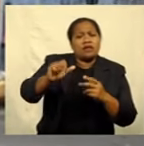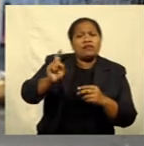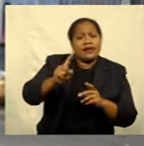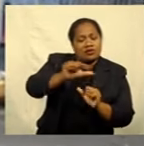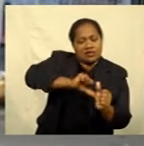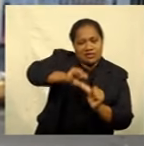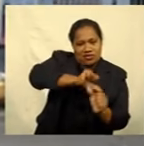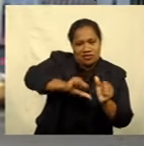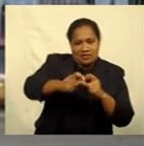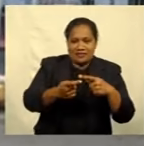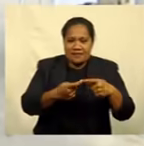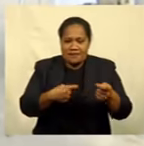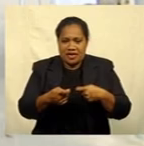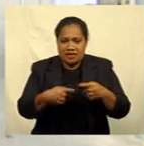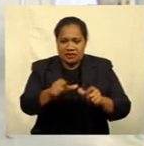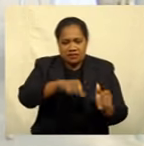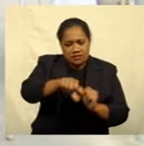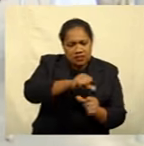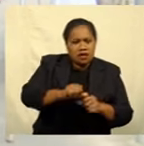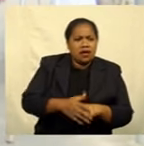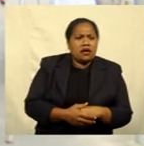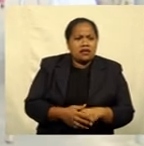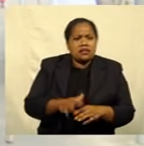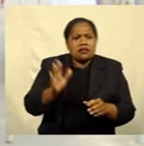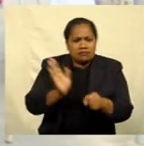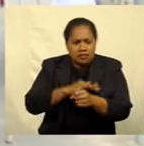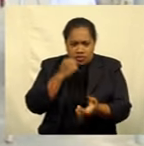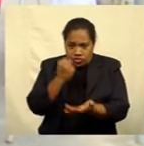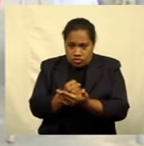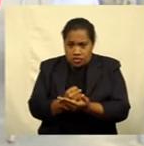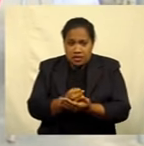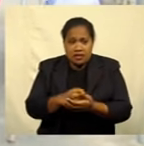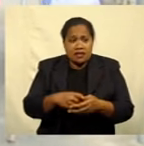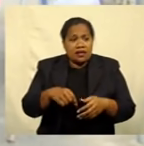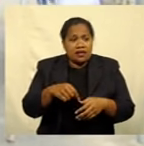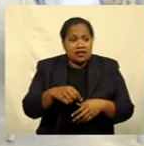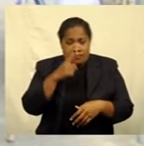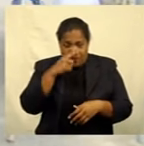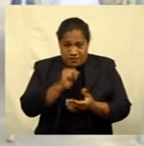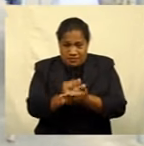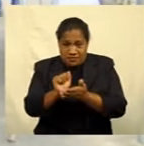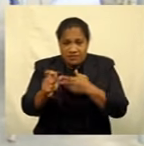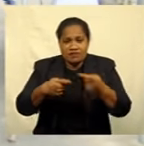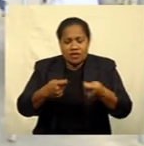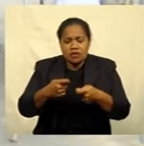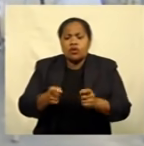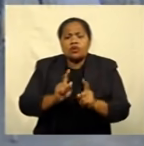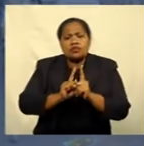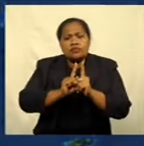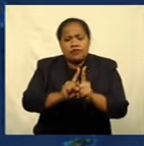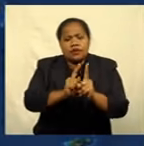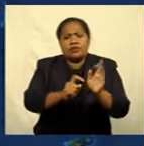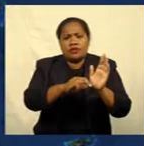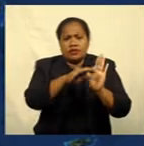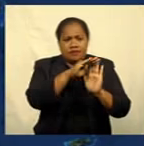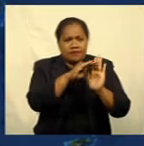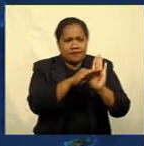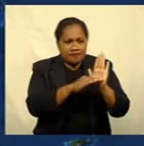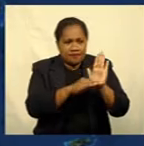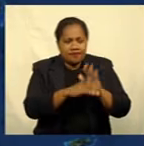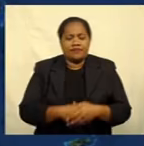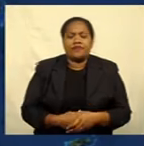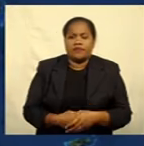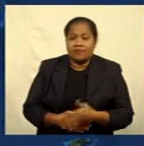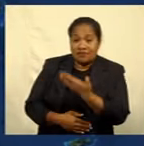Vendors Association is also ensuring that vendors are adhering to the protocols. What we have done, the council has